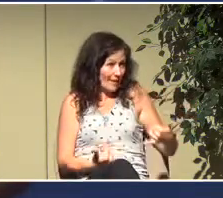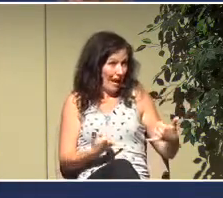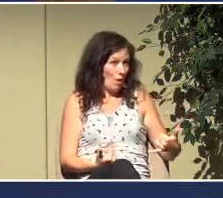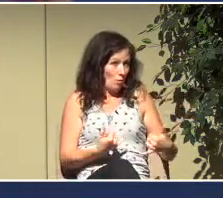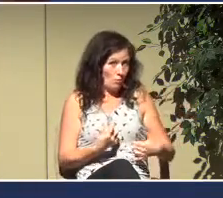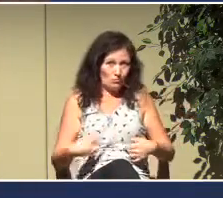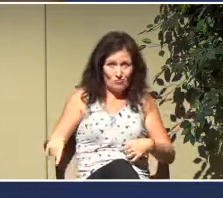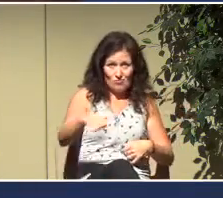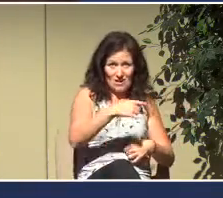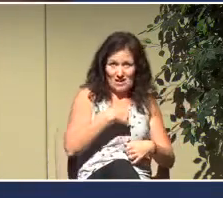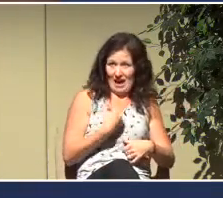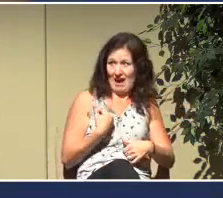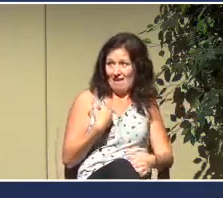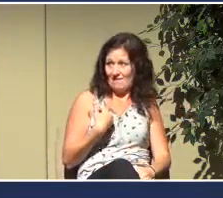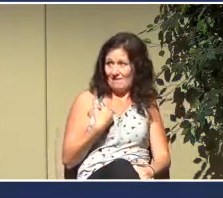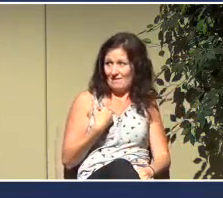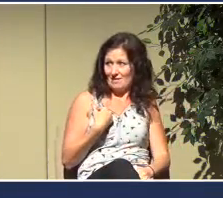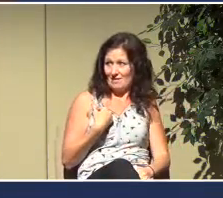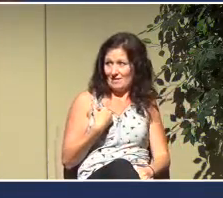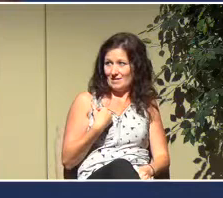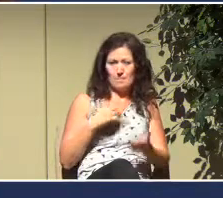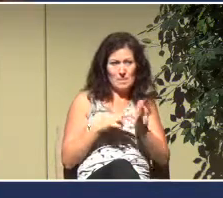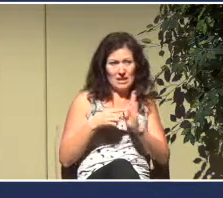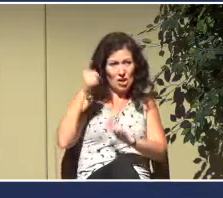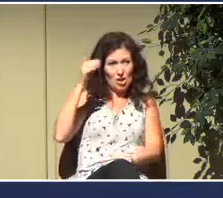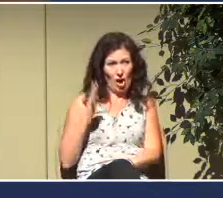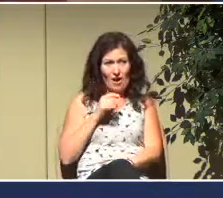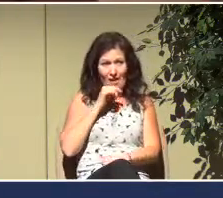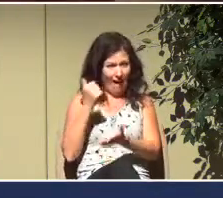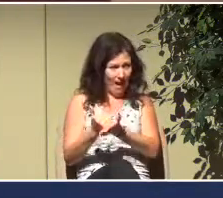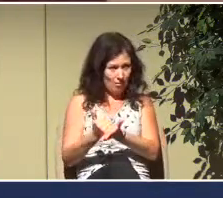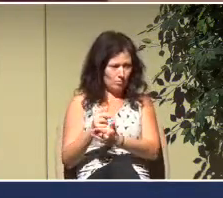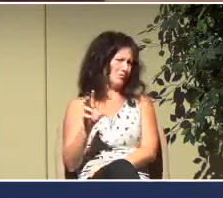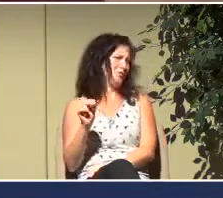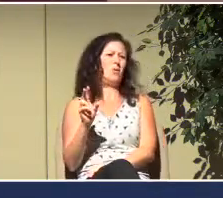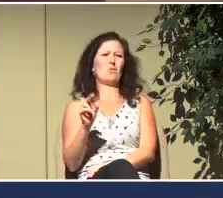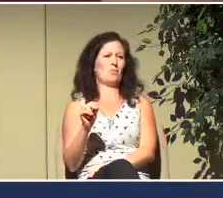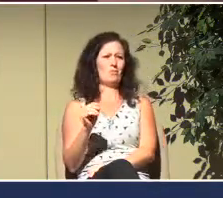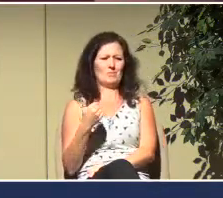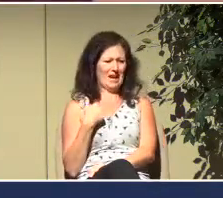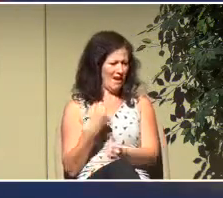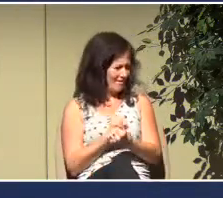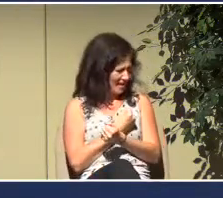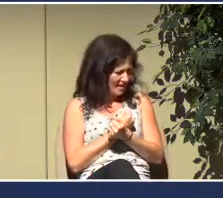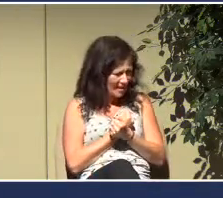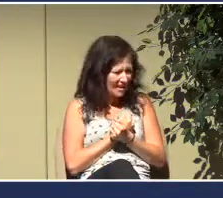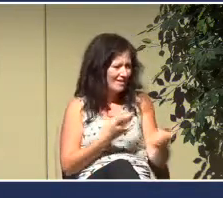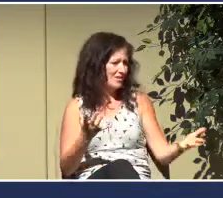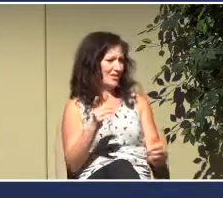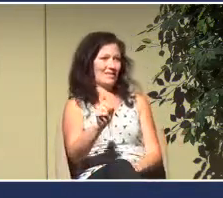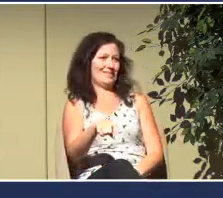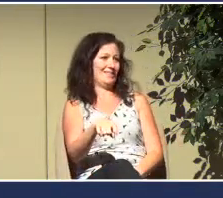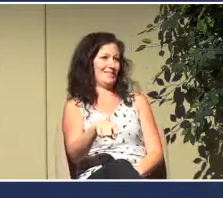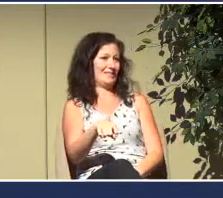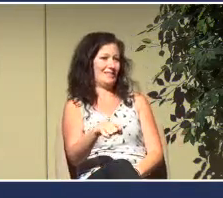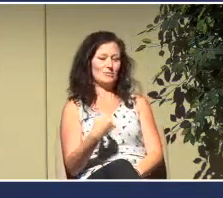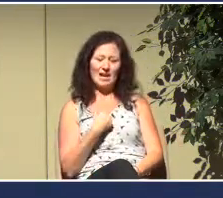God, it's not because God isn't helping us. We have everything that we need.